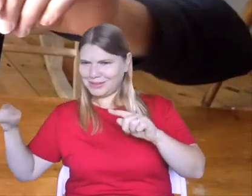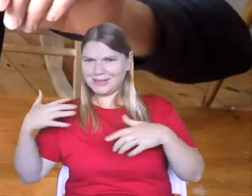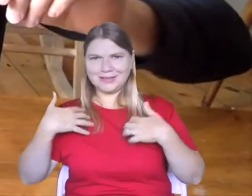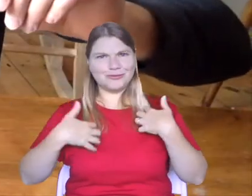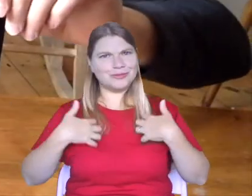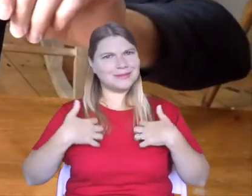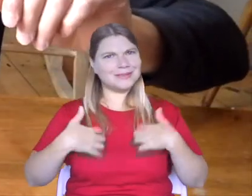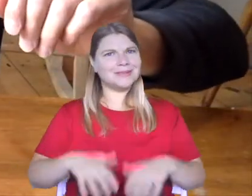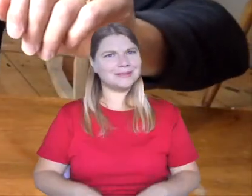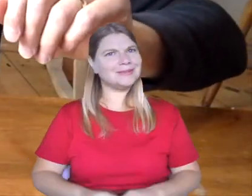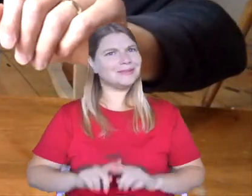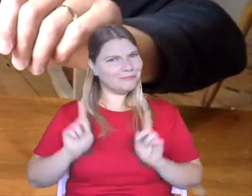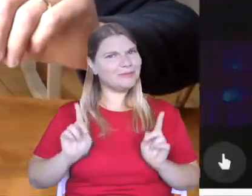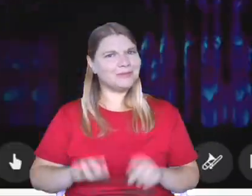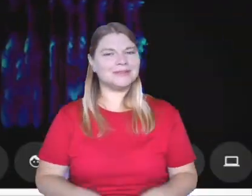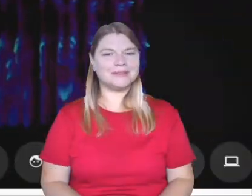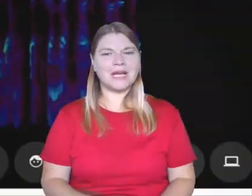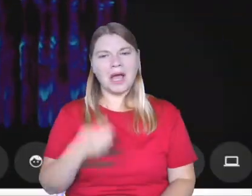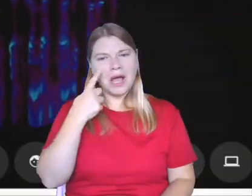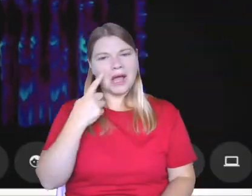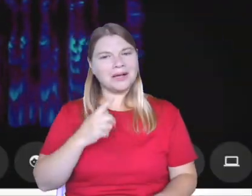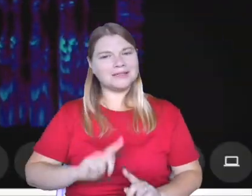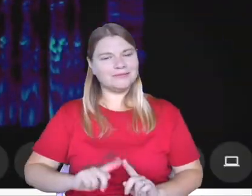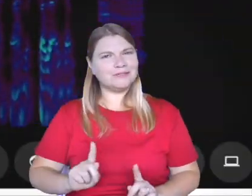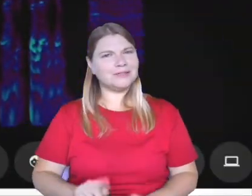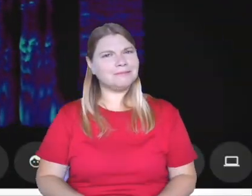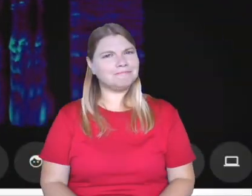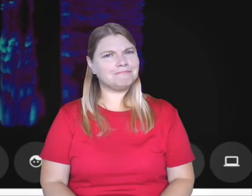picture that we got on the spectrogram that time. Let's try that again.